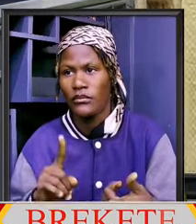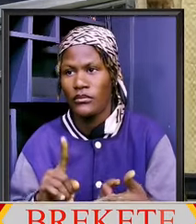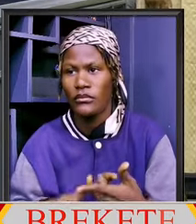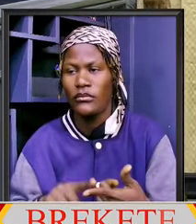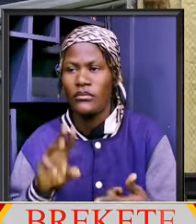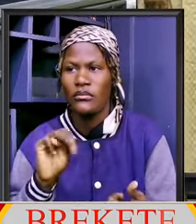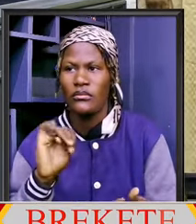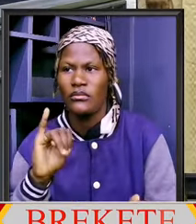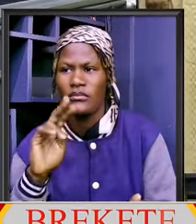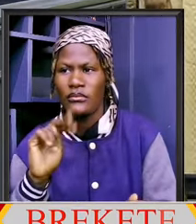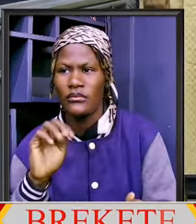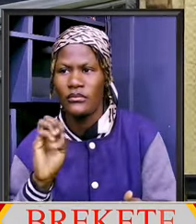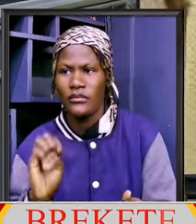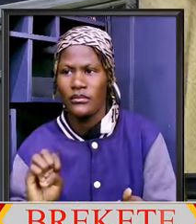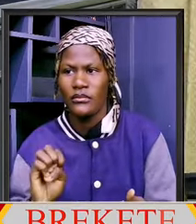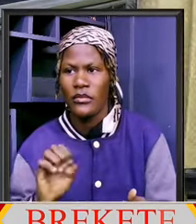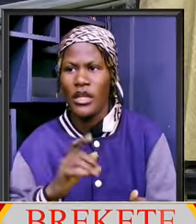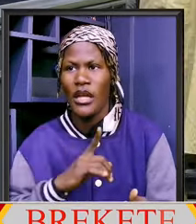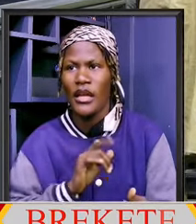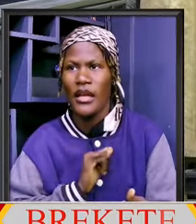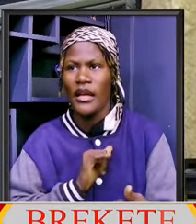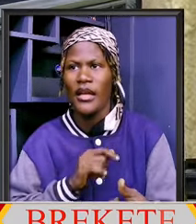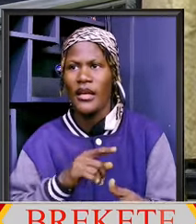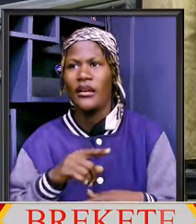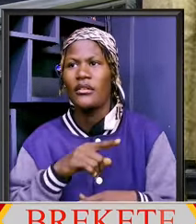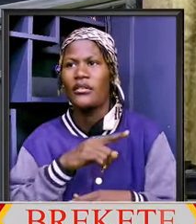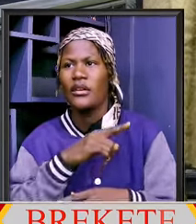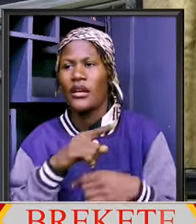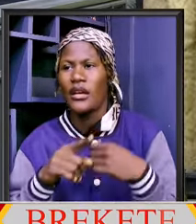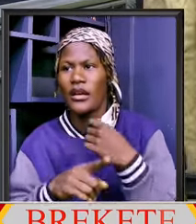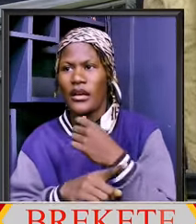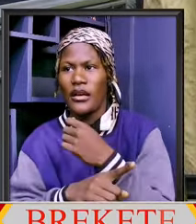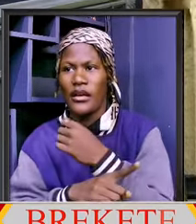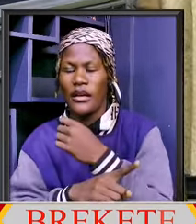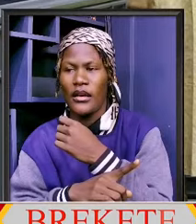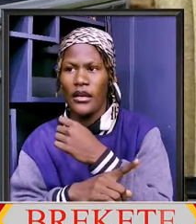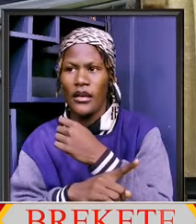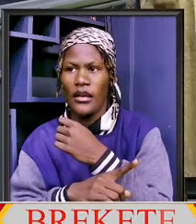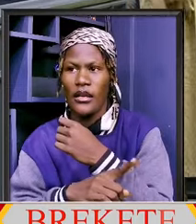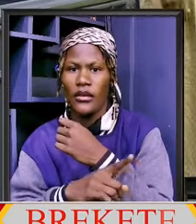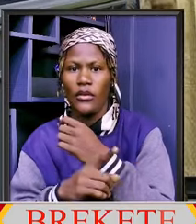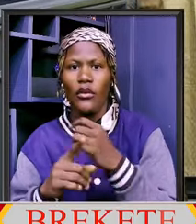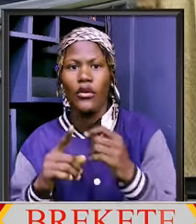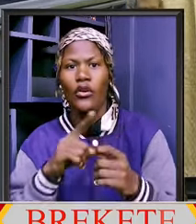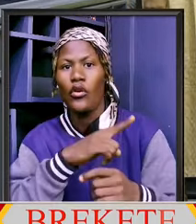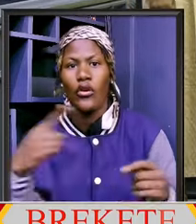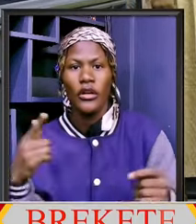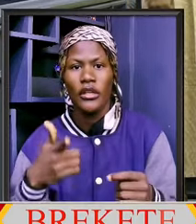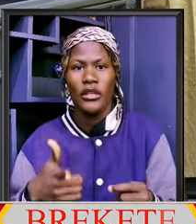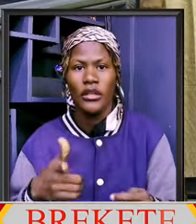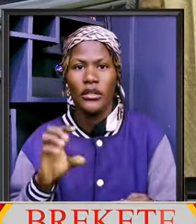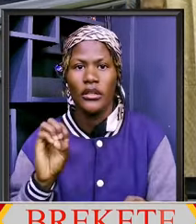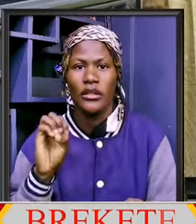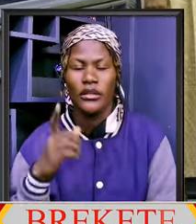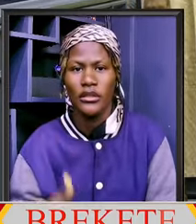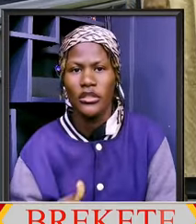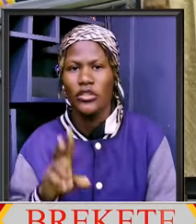now. So I cut leg. Secondly, this is 7 years. A year